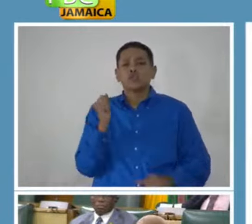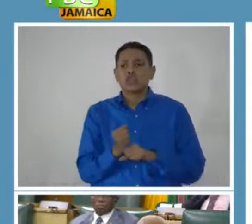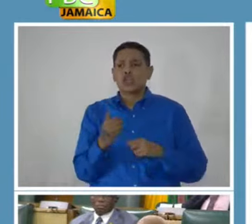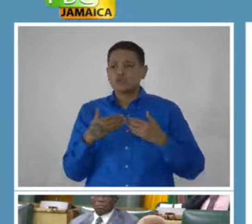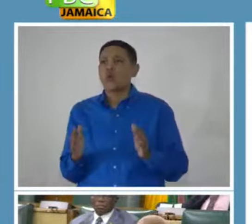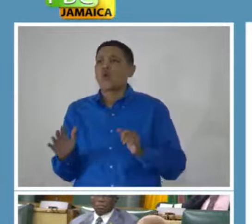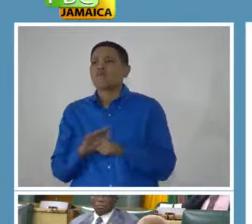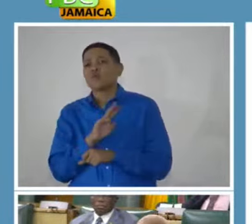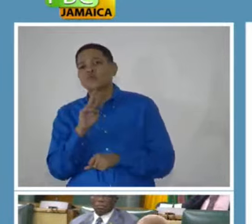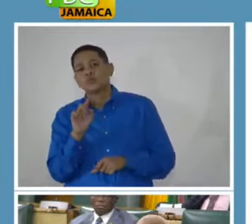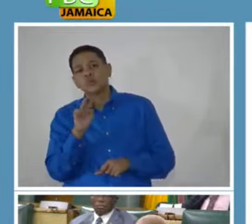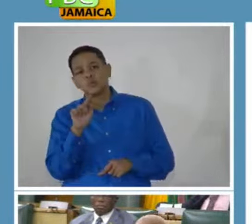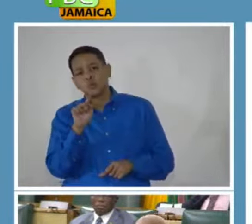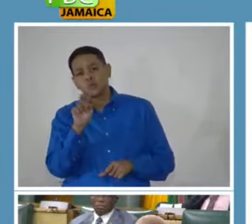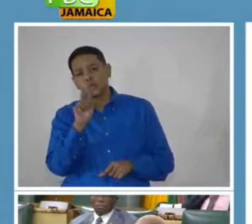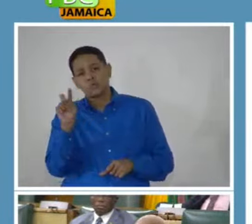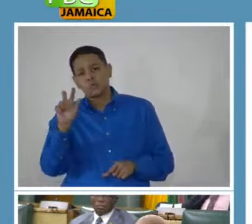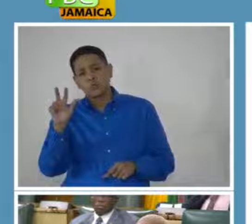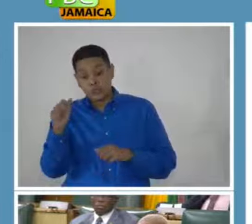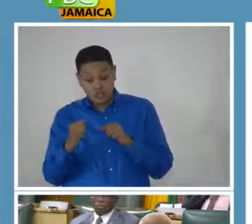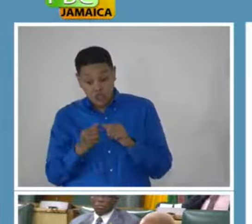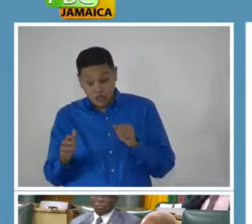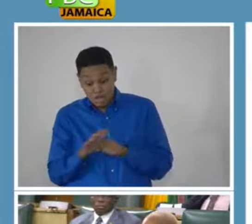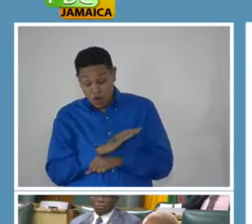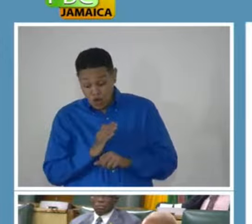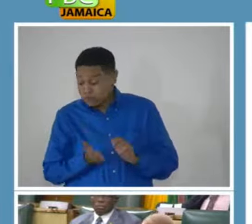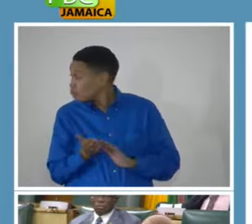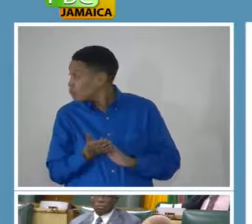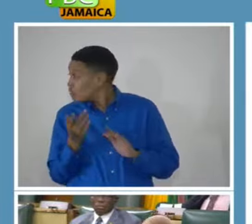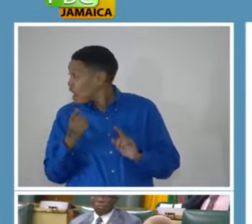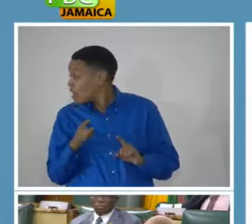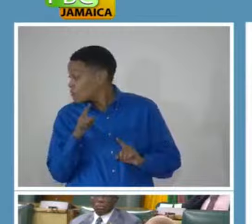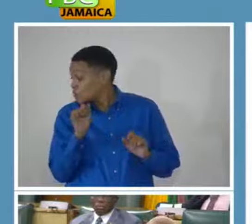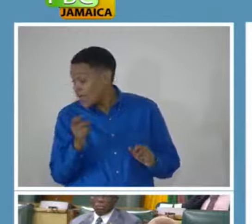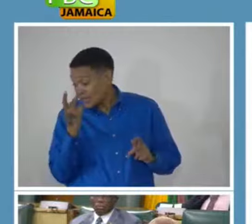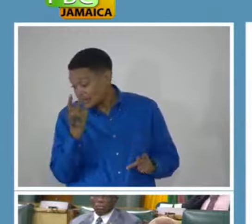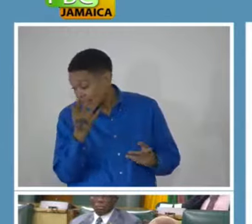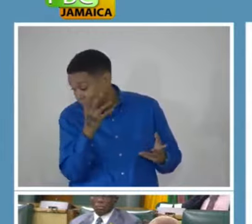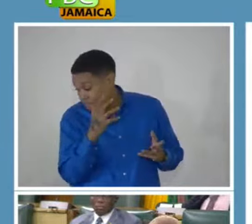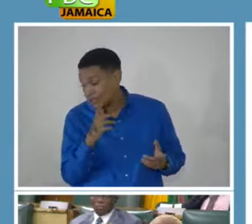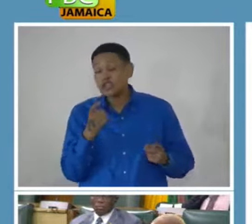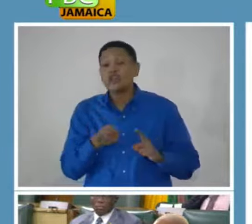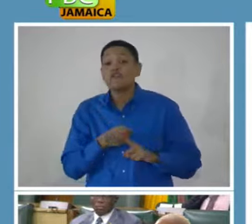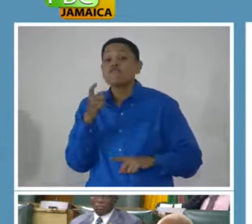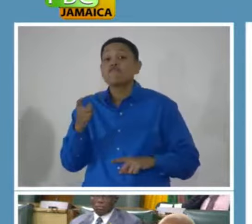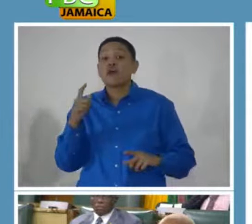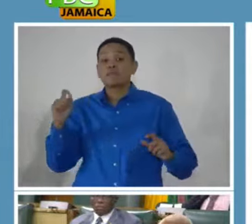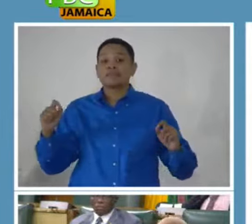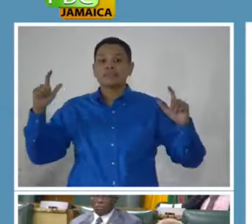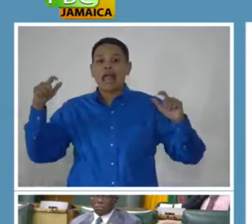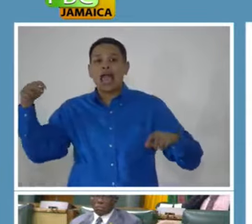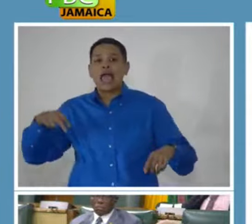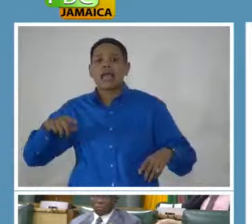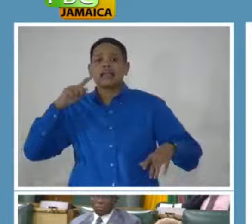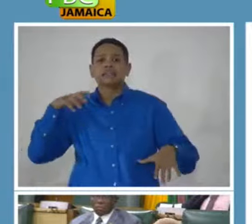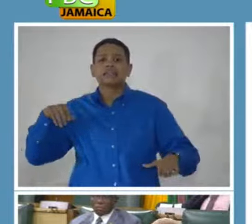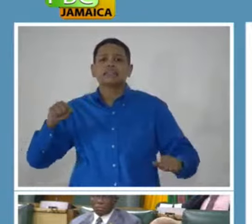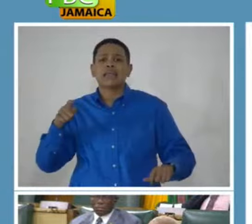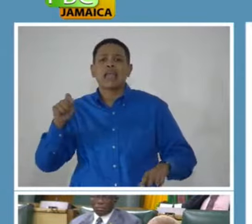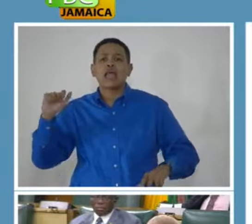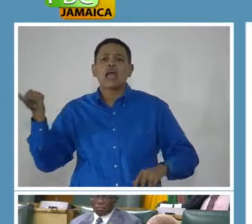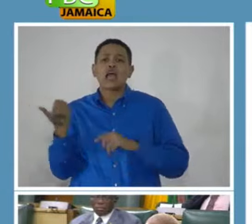out and be fully operational. As you can see from the slide, it has taken